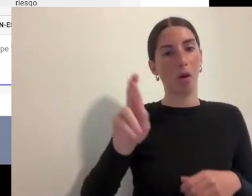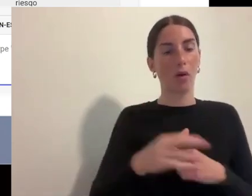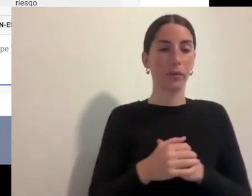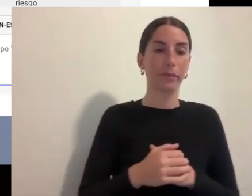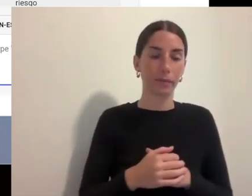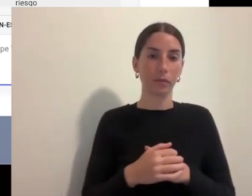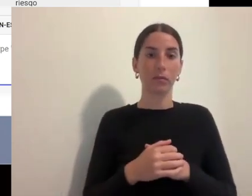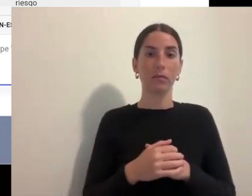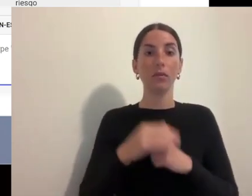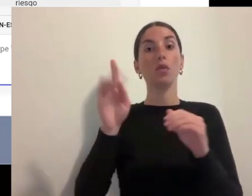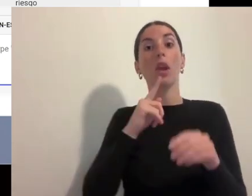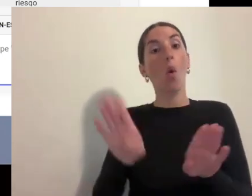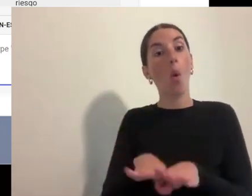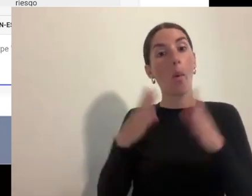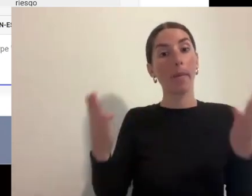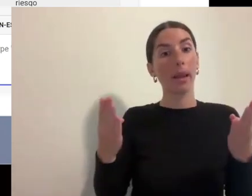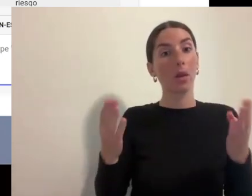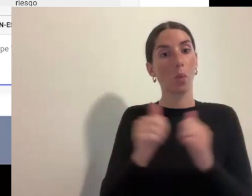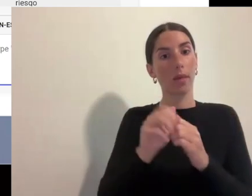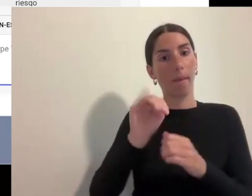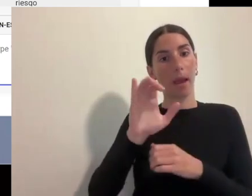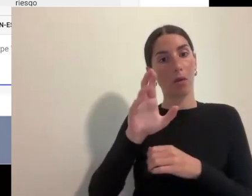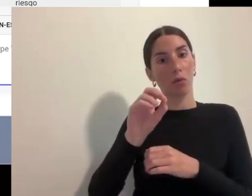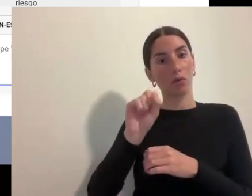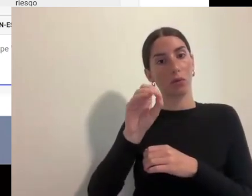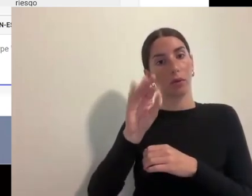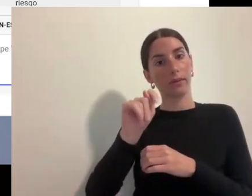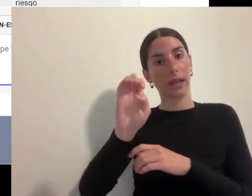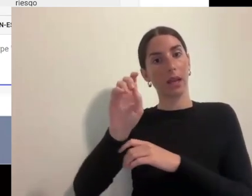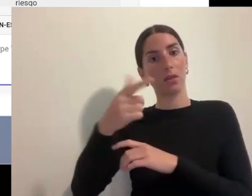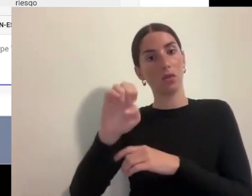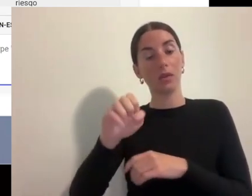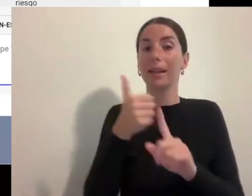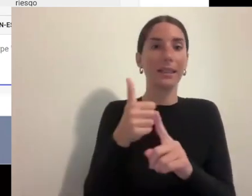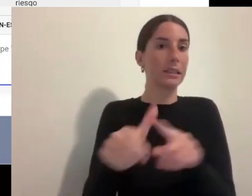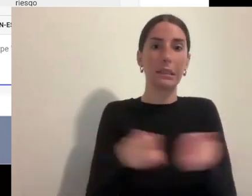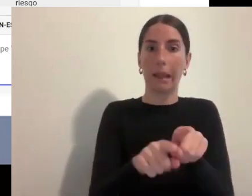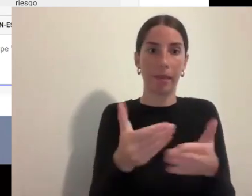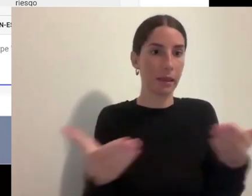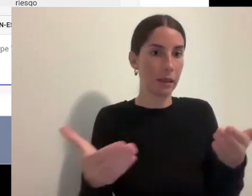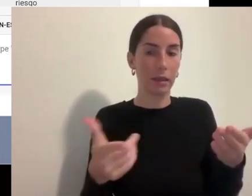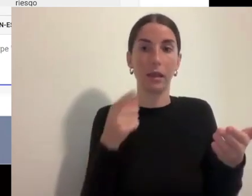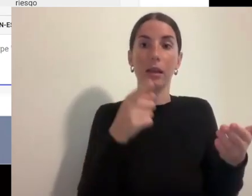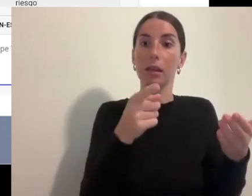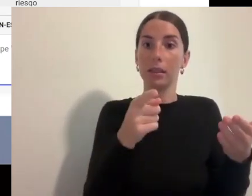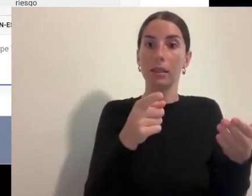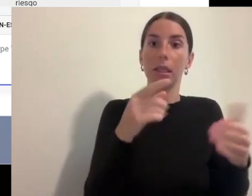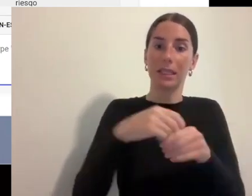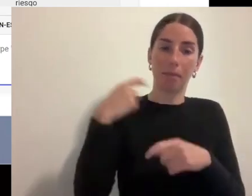PDF and say open with Microsoft Edge. And it's the same thing. And this is in Spanish, but please don't worry about